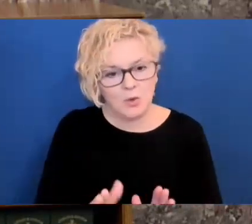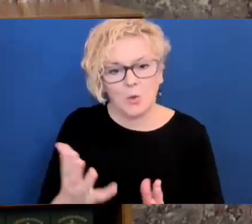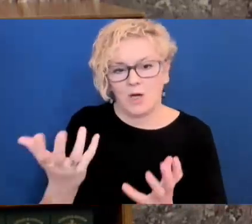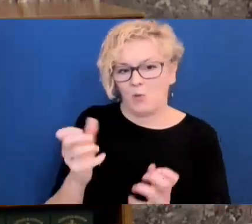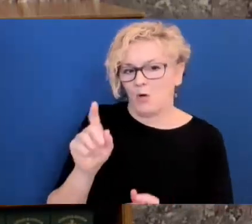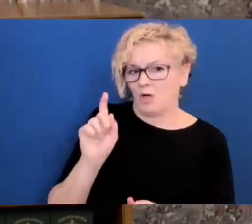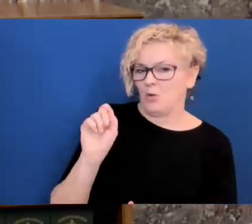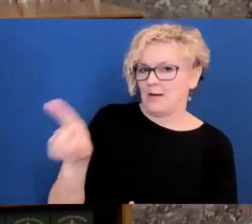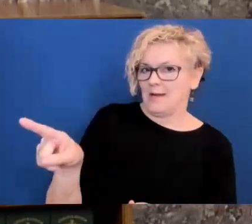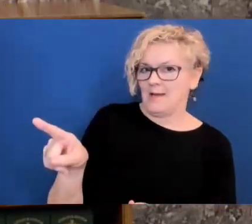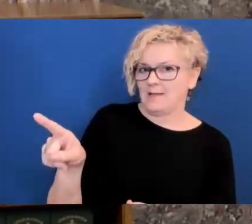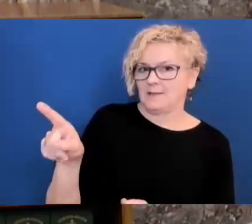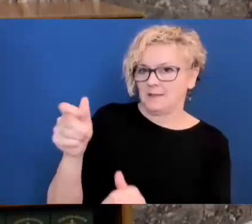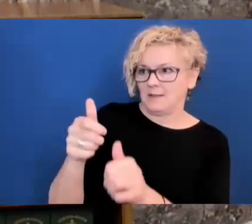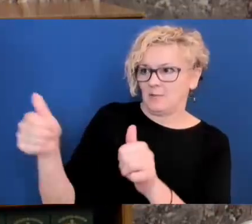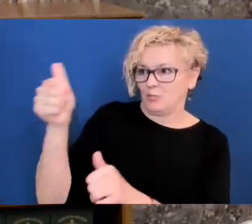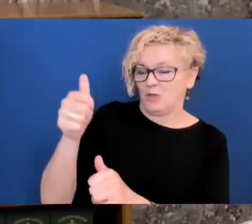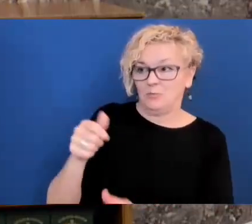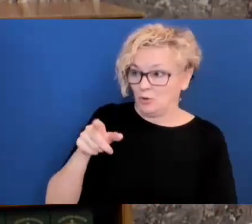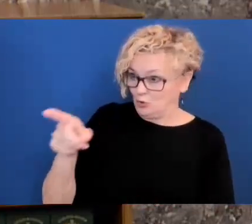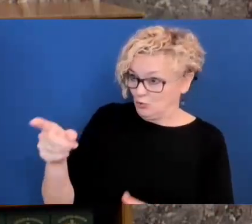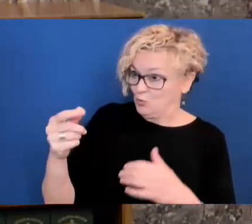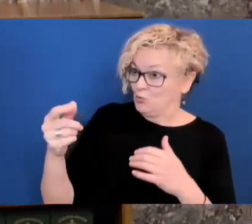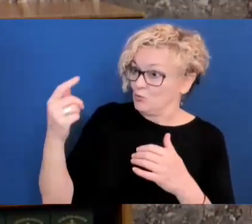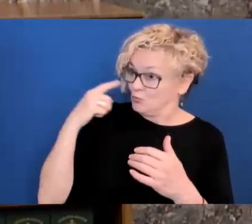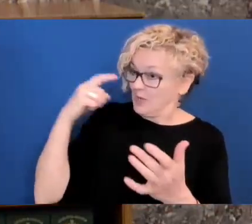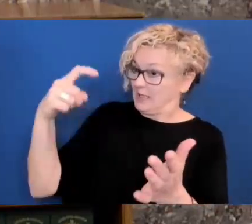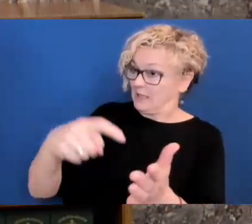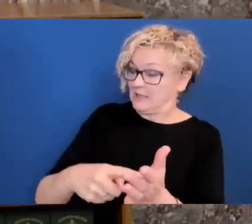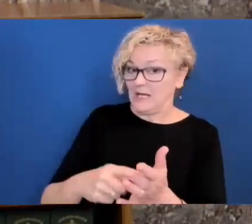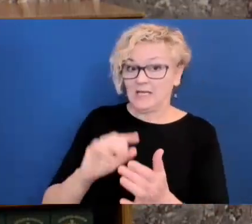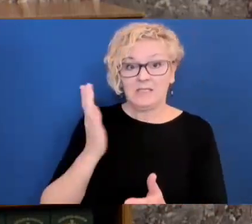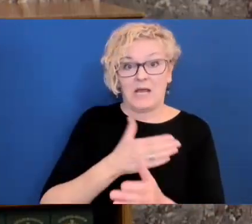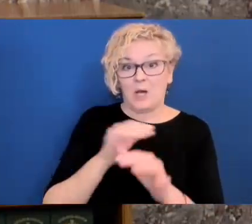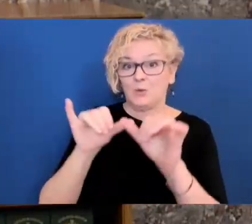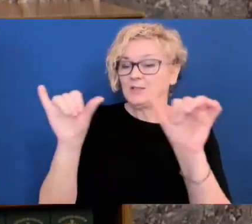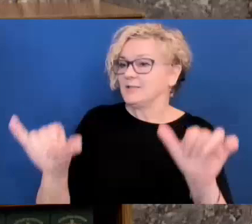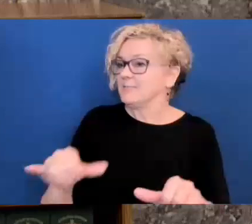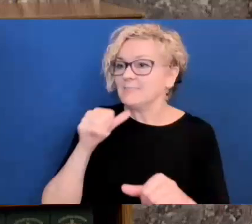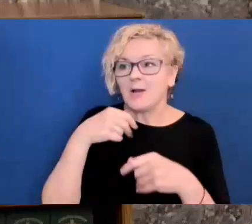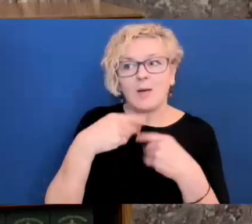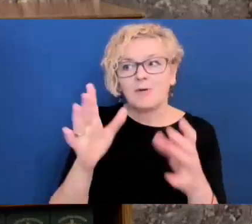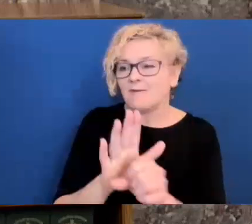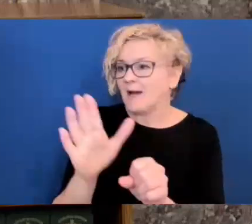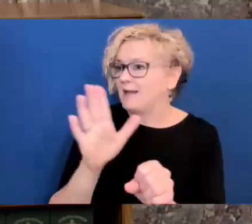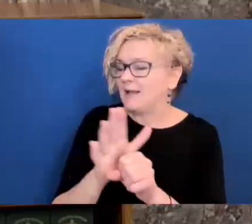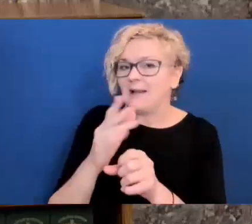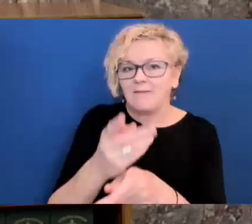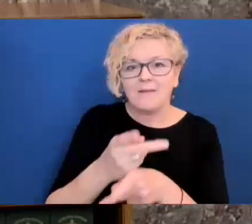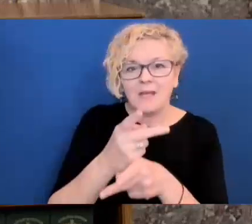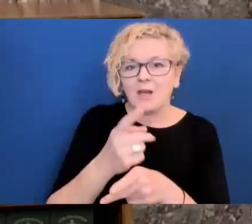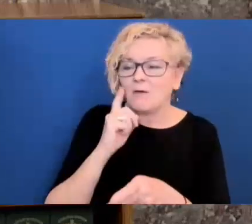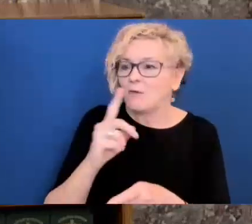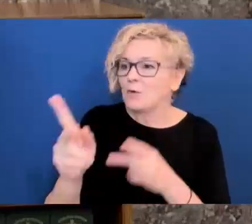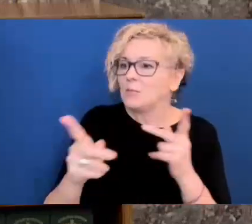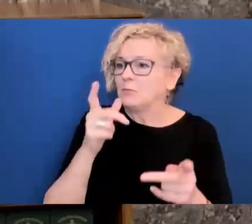care that people with severe mental illness need, that is putting British Columbians at risk?